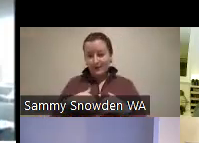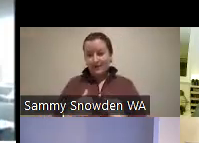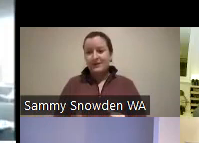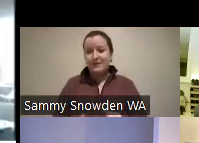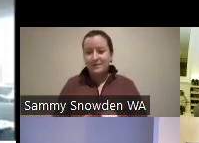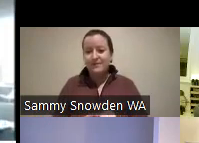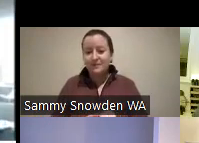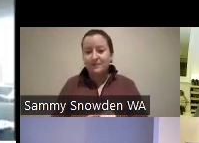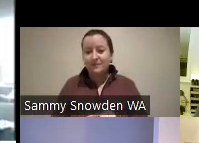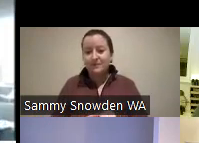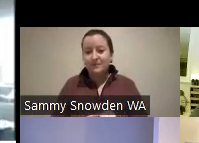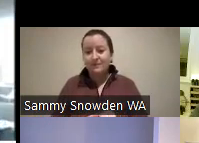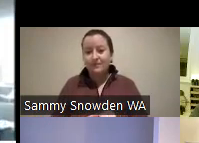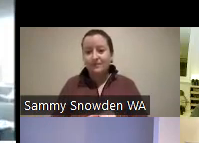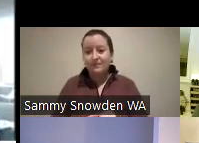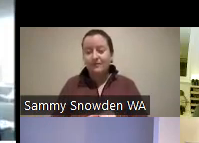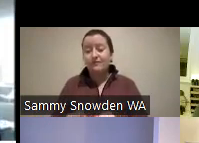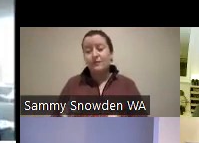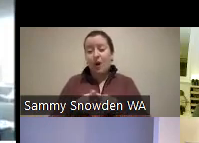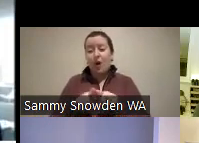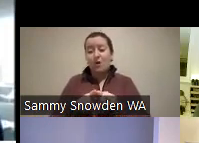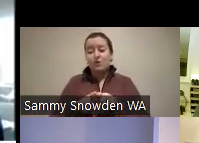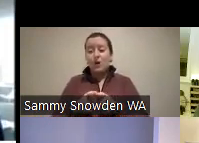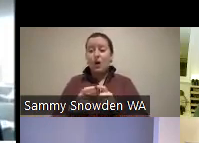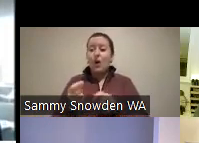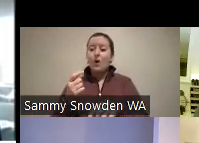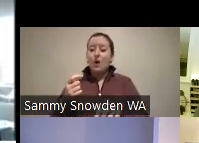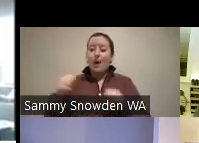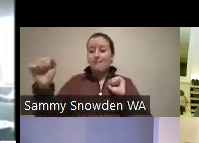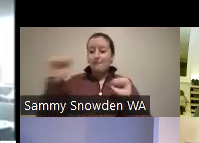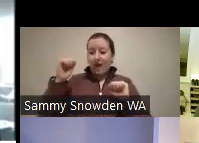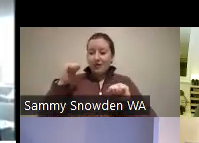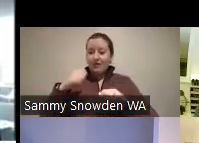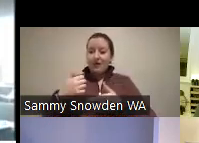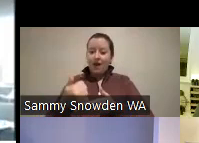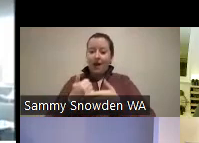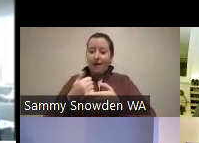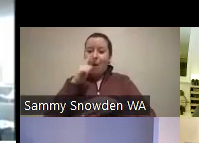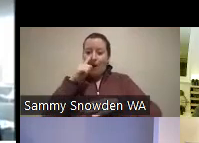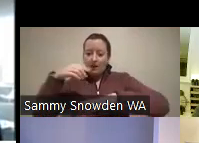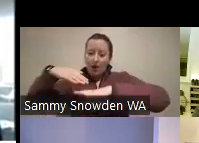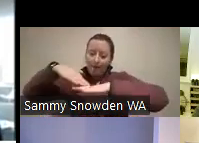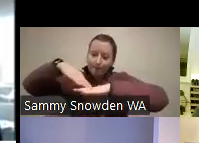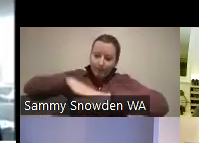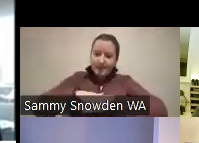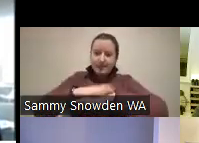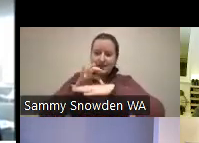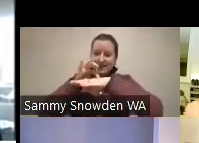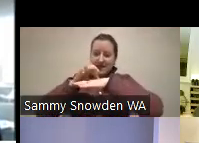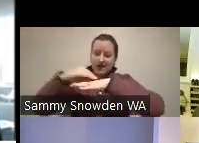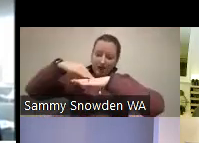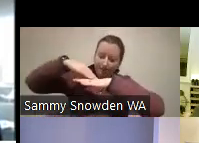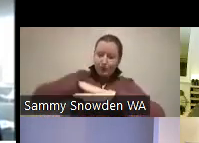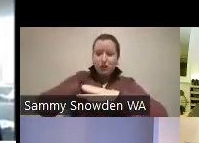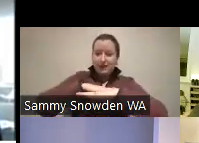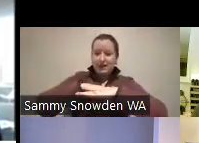the layers of the skin, but also creates that lovely vapor that you can inhale while you're in the bath. If you don't have a bath, you can also use these in the